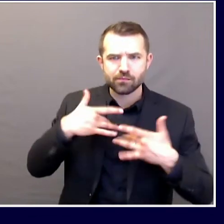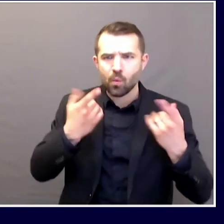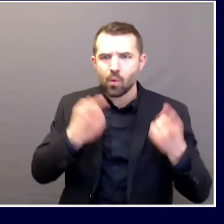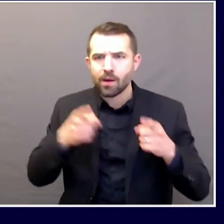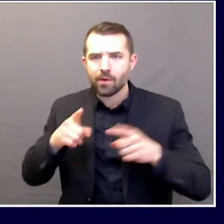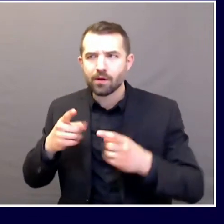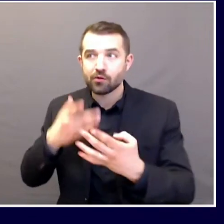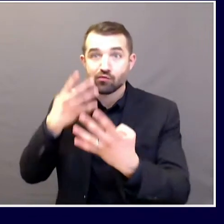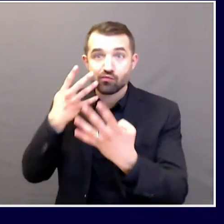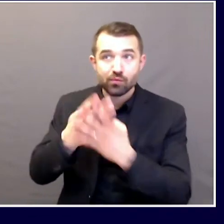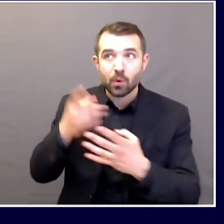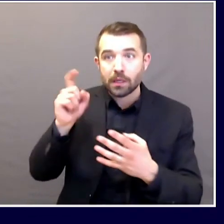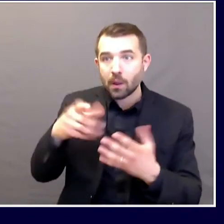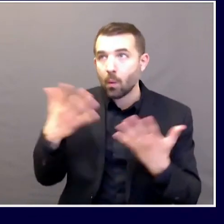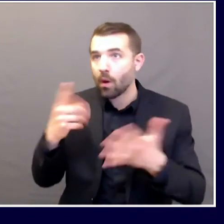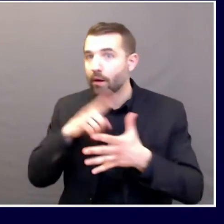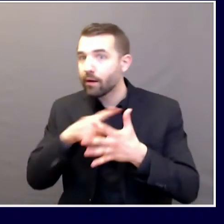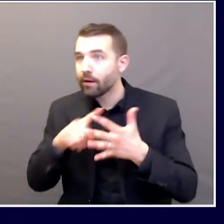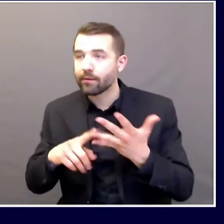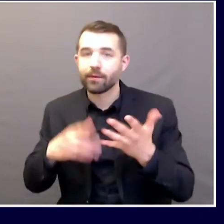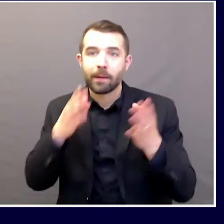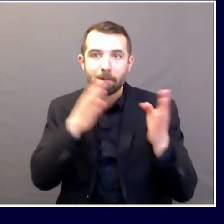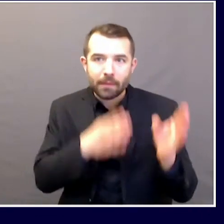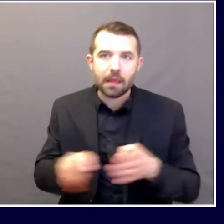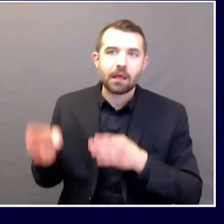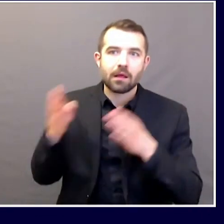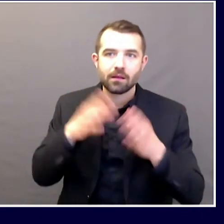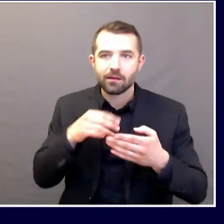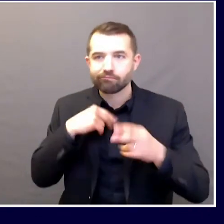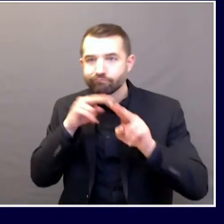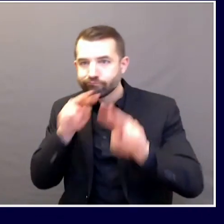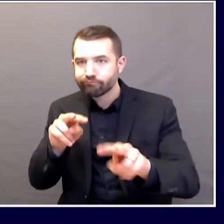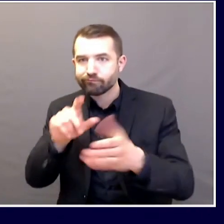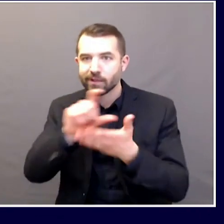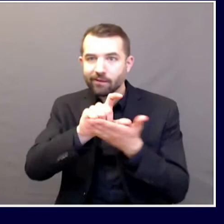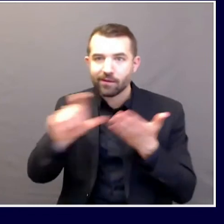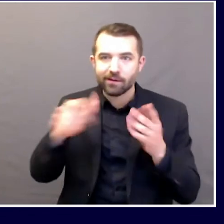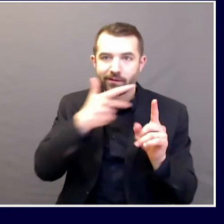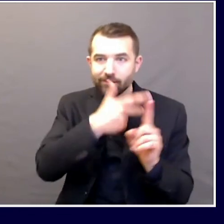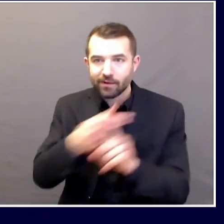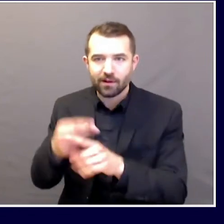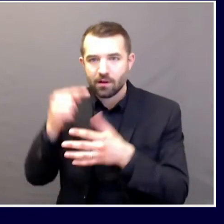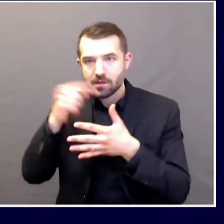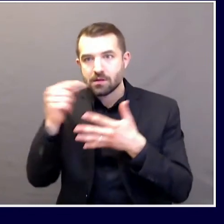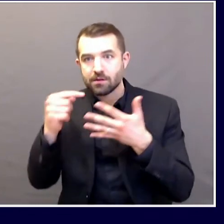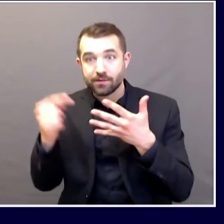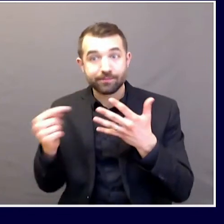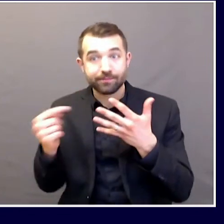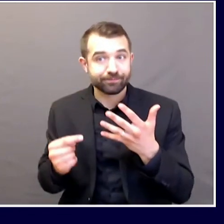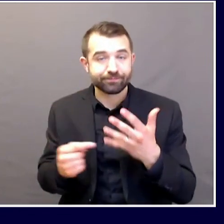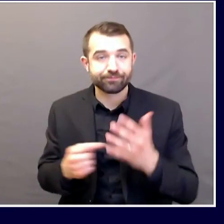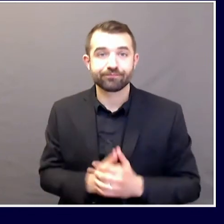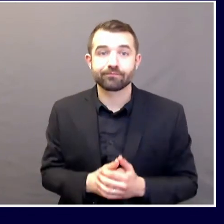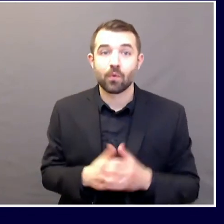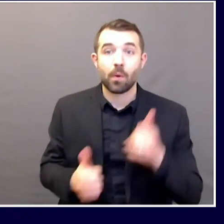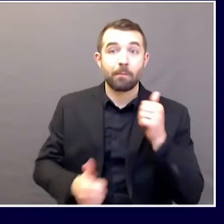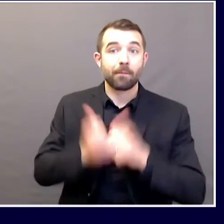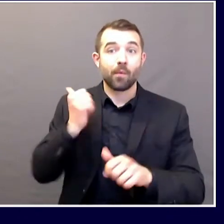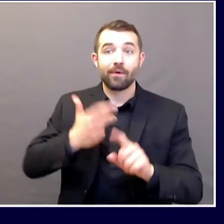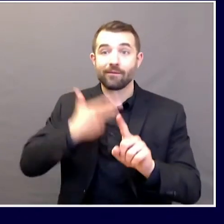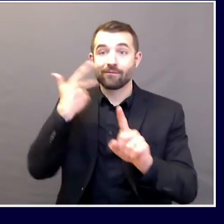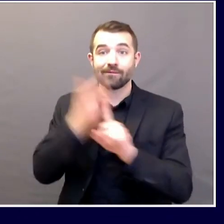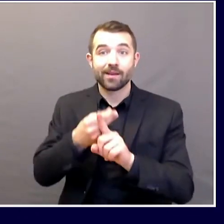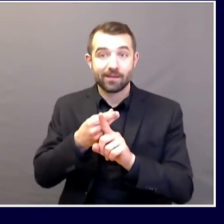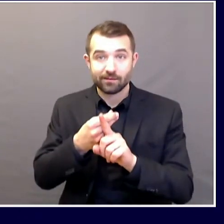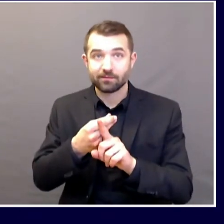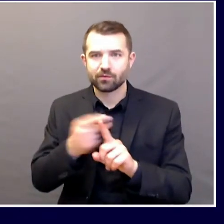been around planning for and launching the vaccination process. Much of the vaccinating itself will be done by the healthcare providers at the